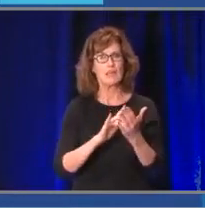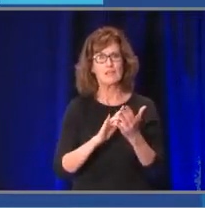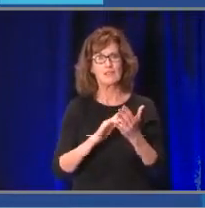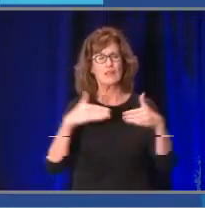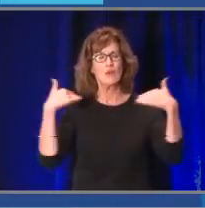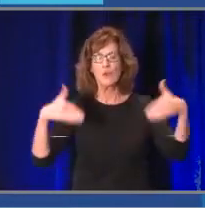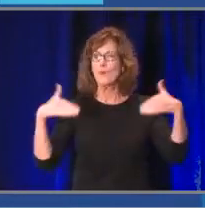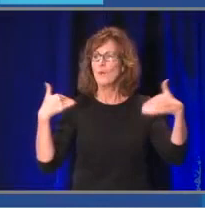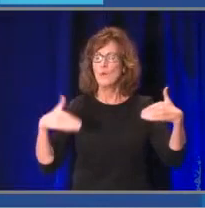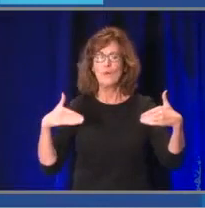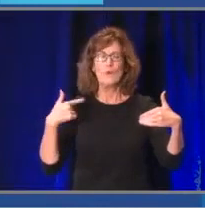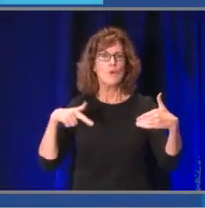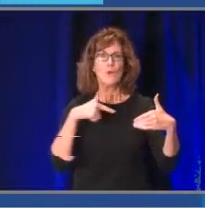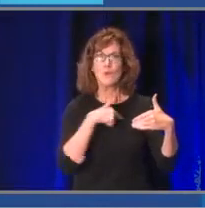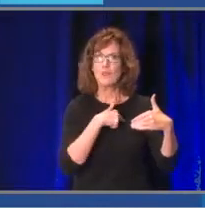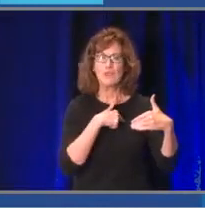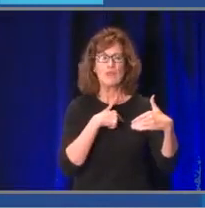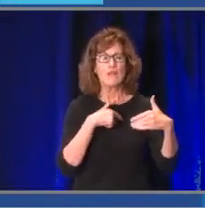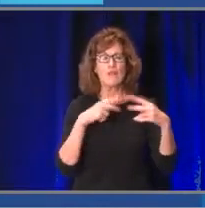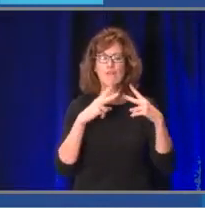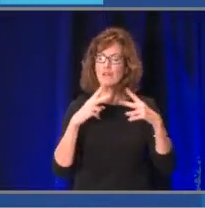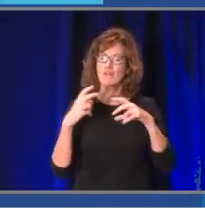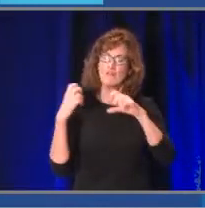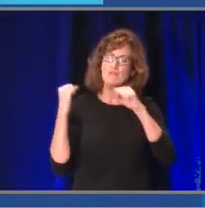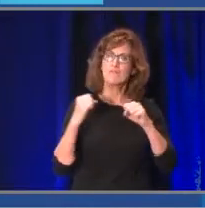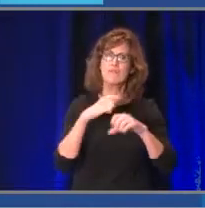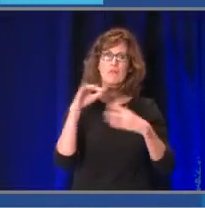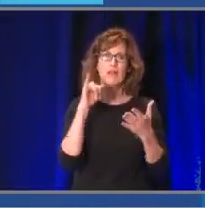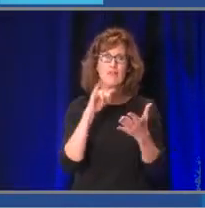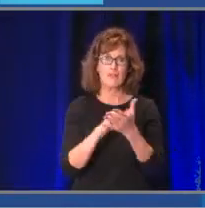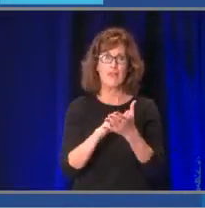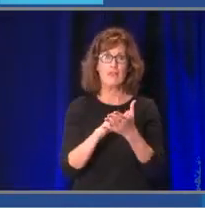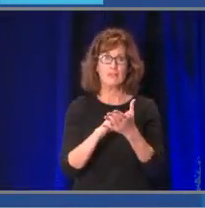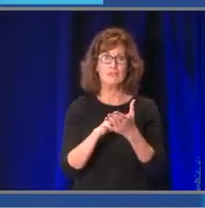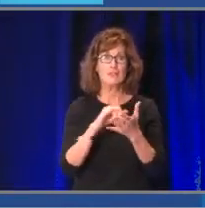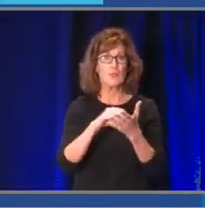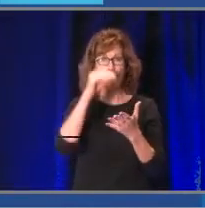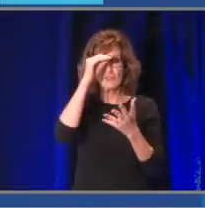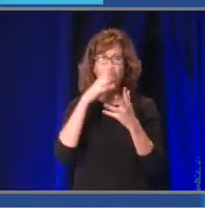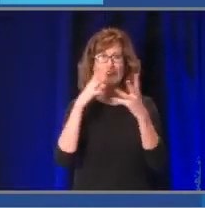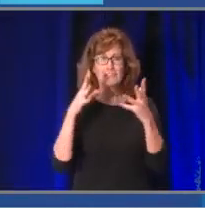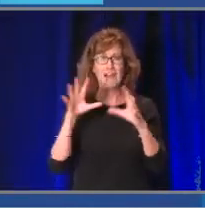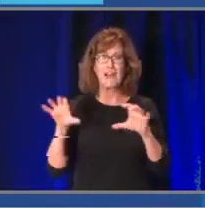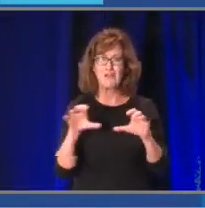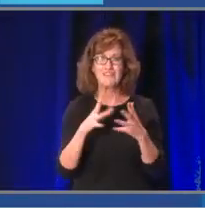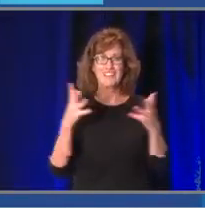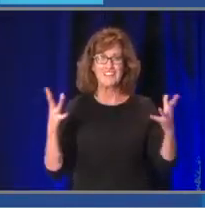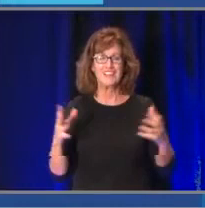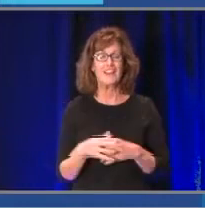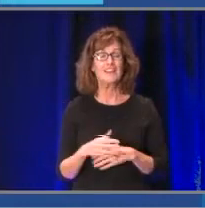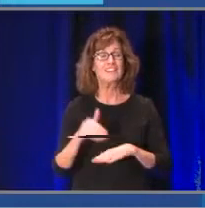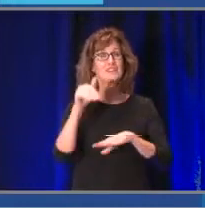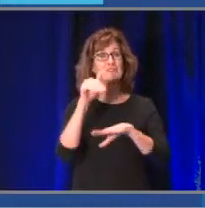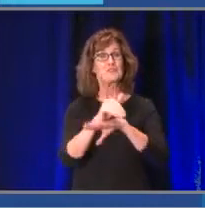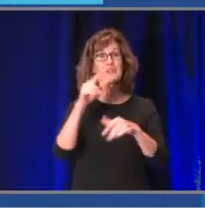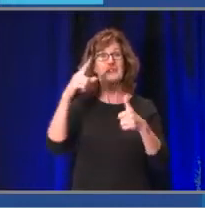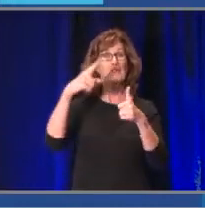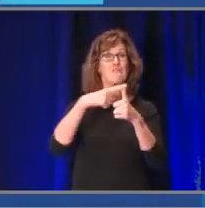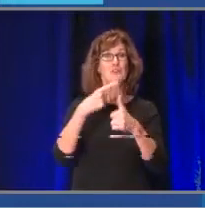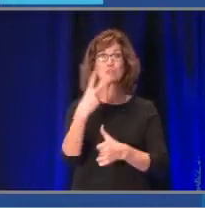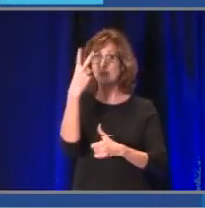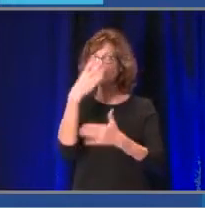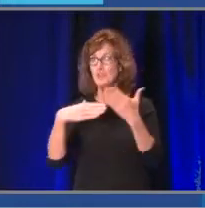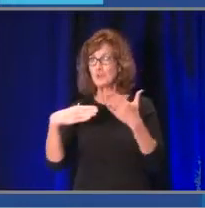stronger now that we've learned so much and we've done so much. So tonight is going to be our first of two-part